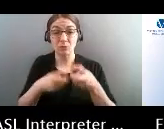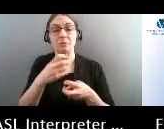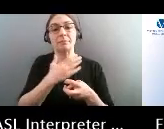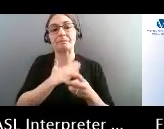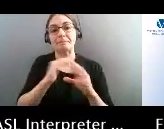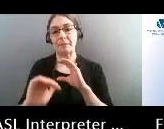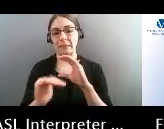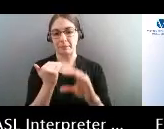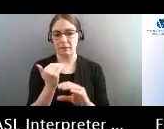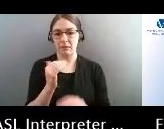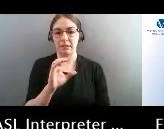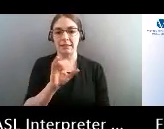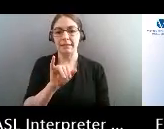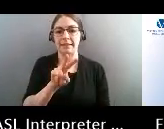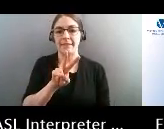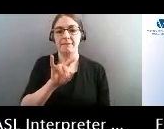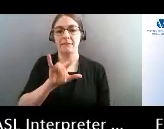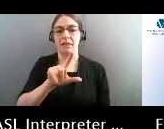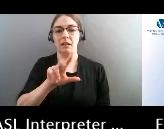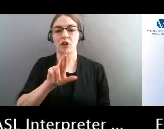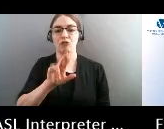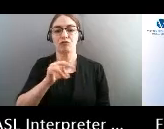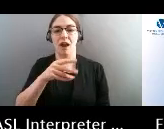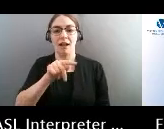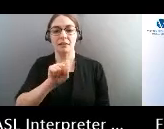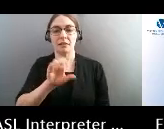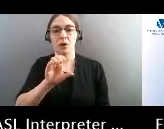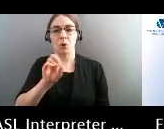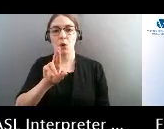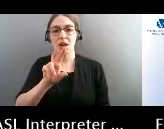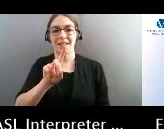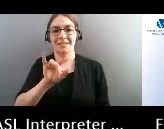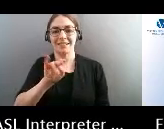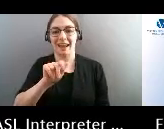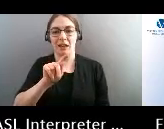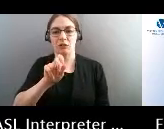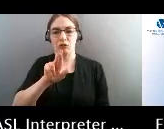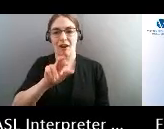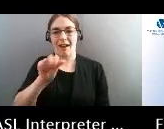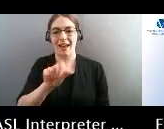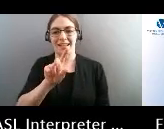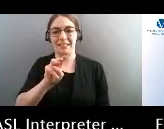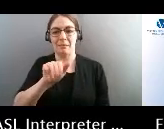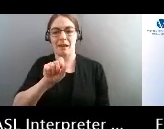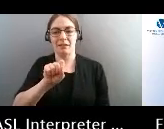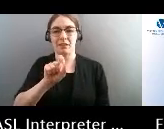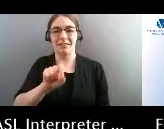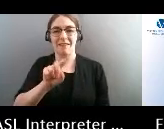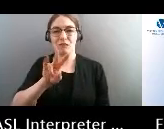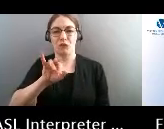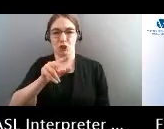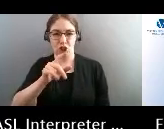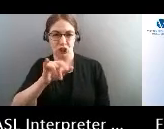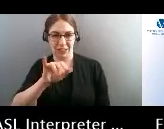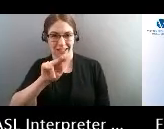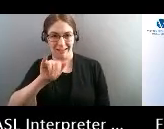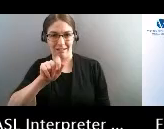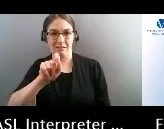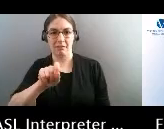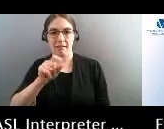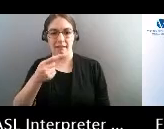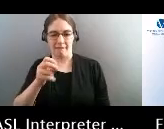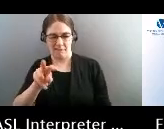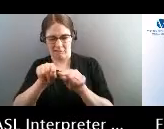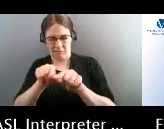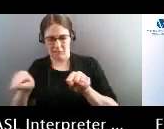Civil Rights Coordinator at DMAS.virginia.gov account, and we'll take care of it if you're experiencing